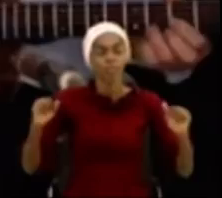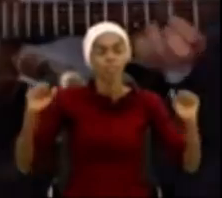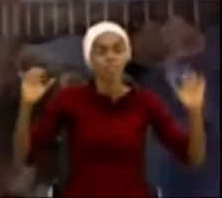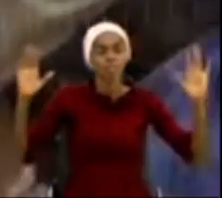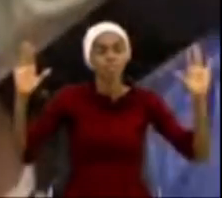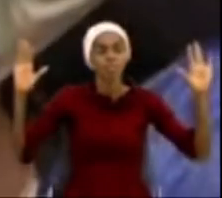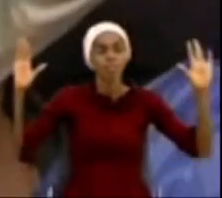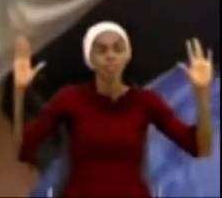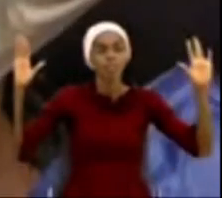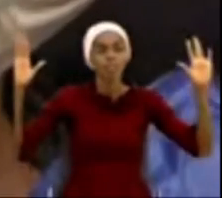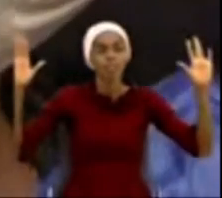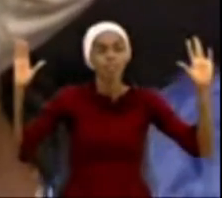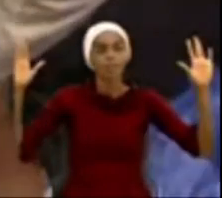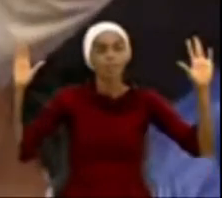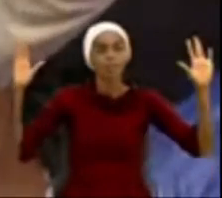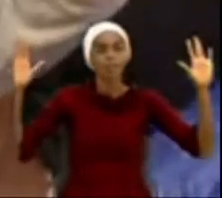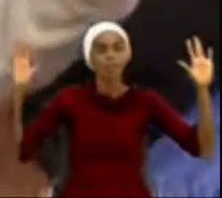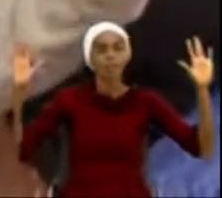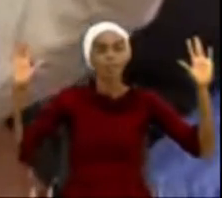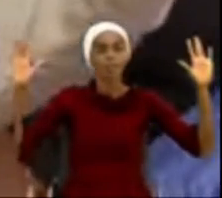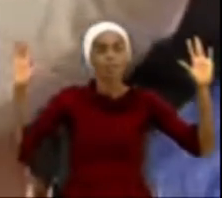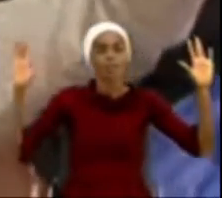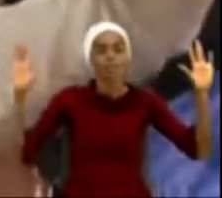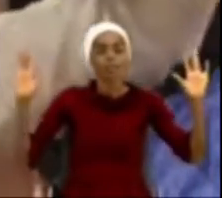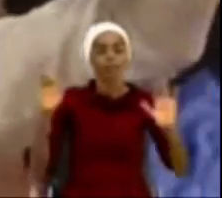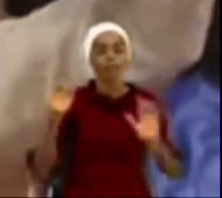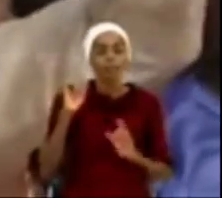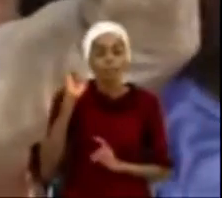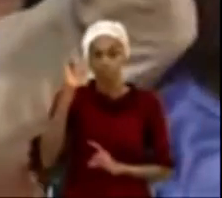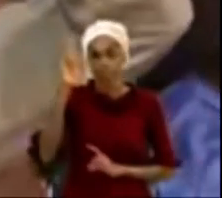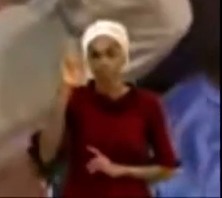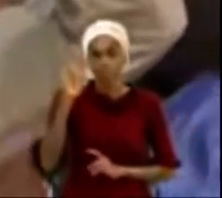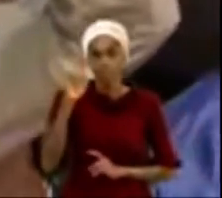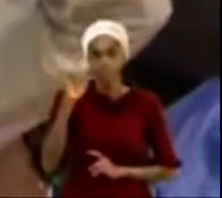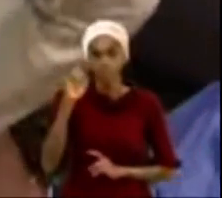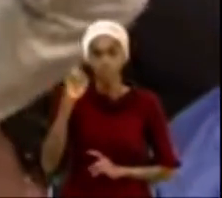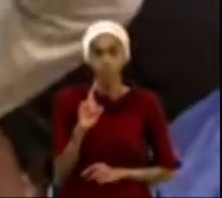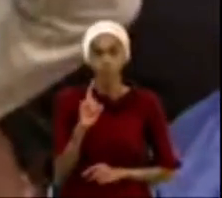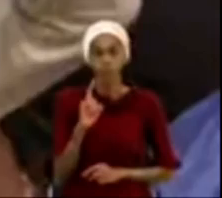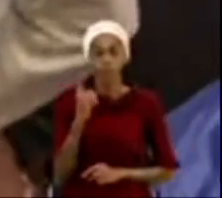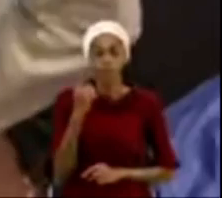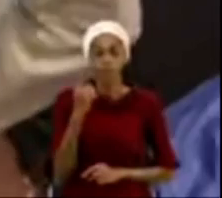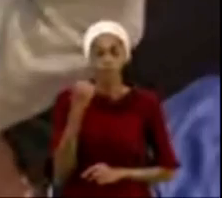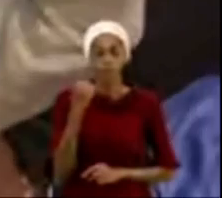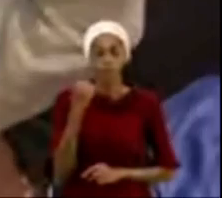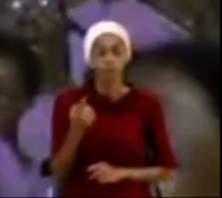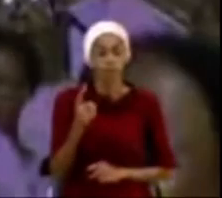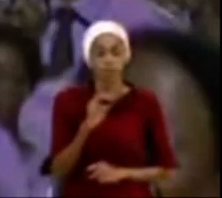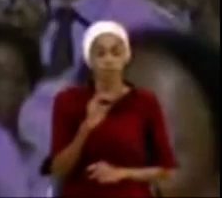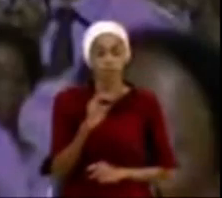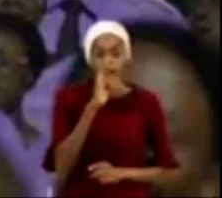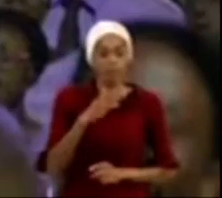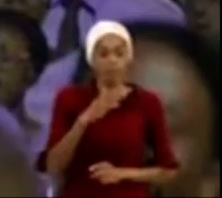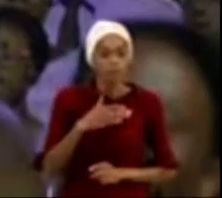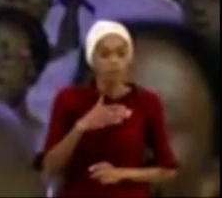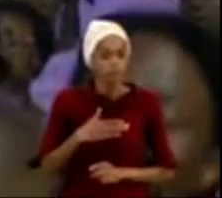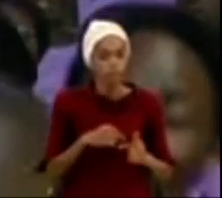yield. You desire.